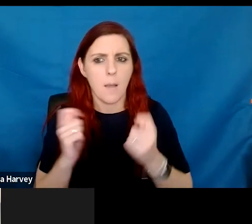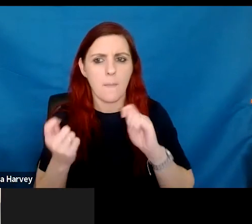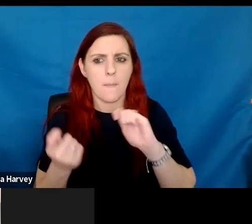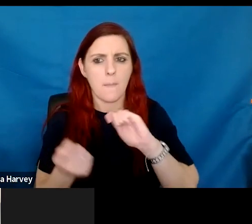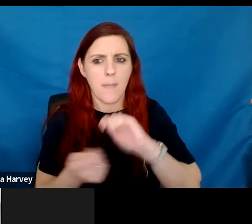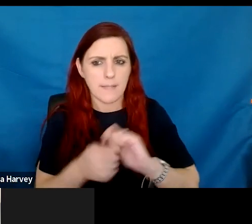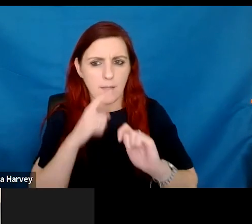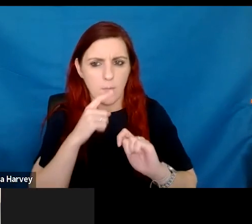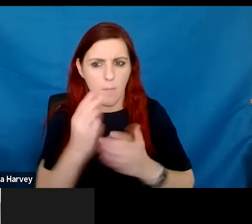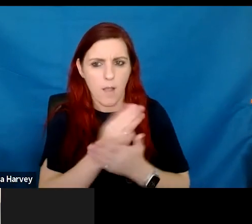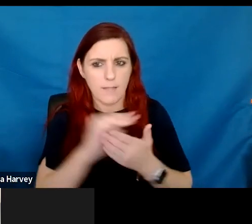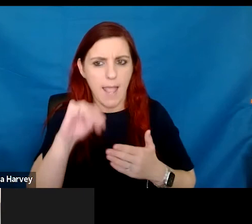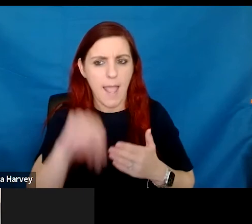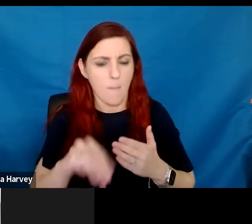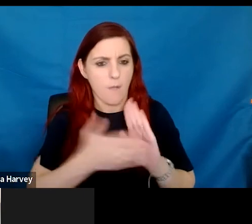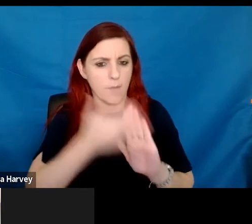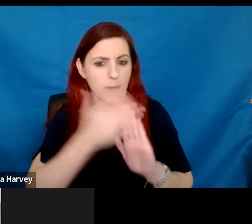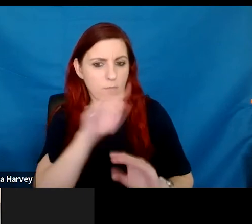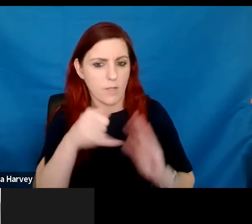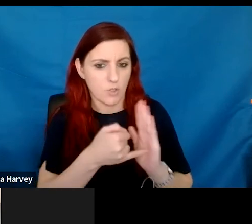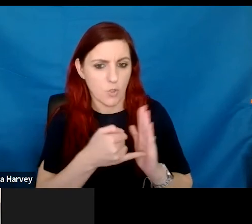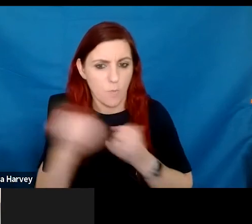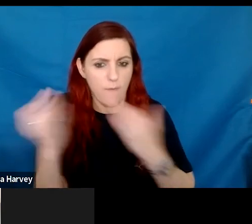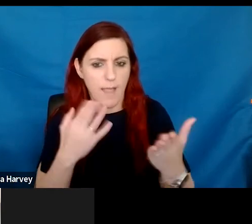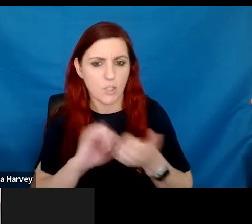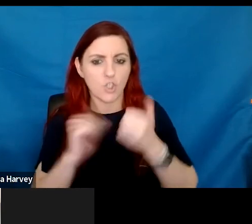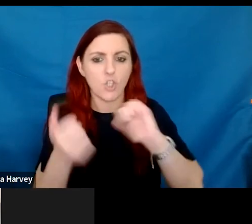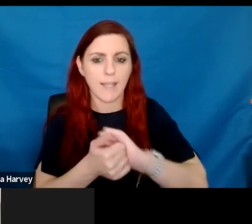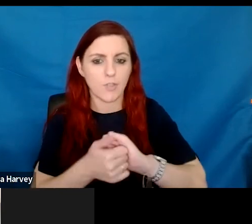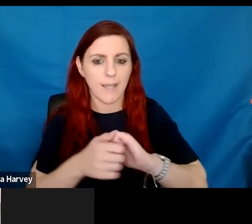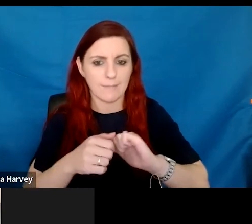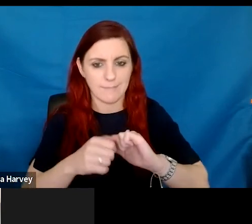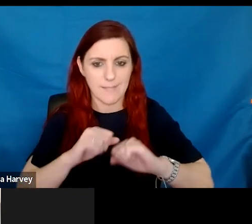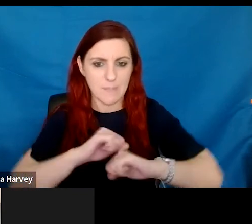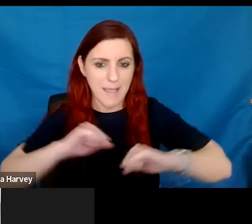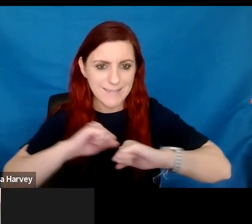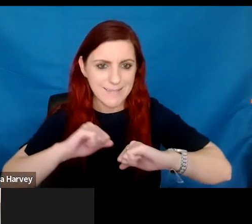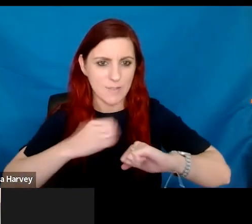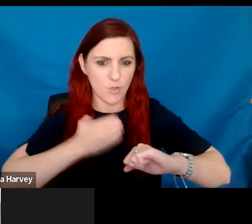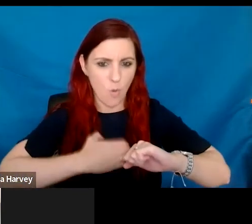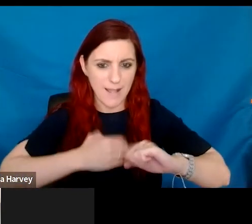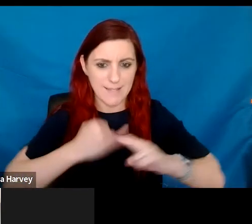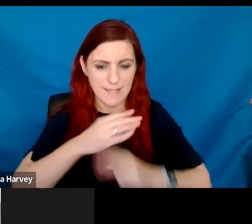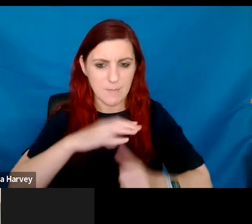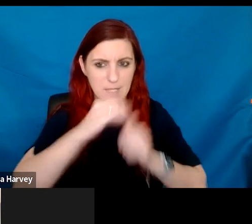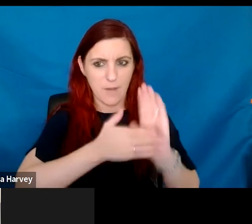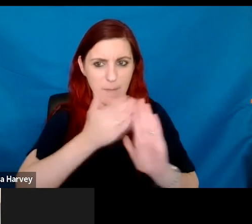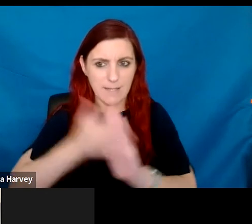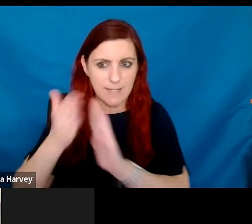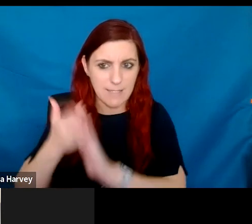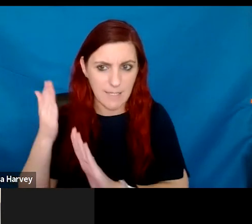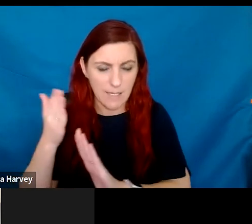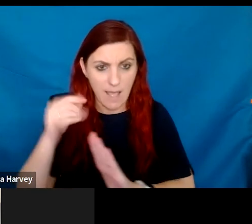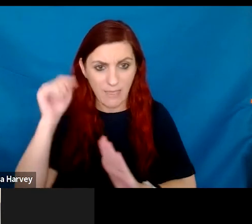building regulations to provide changing places toilets in certain buildings. These are a facility that are